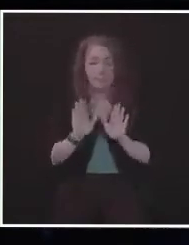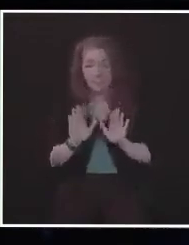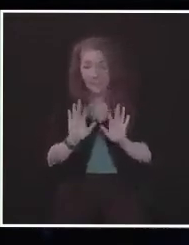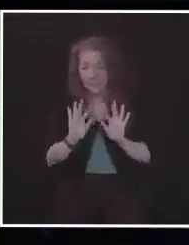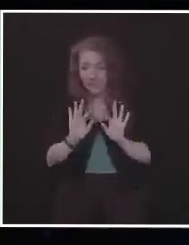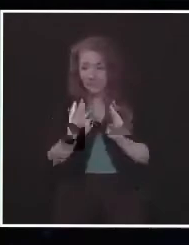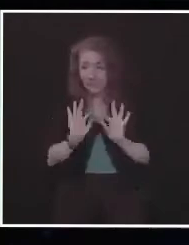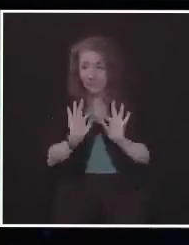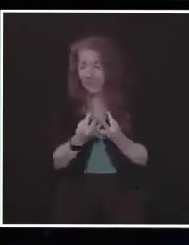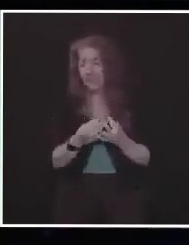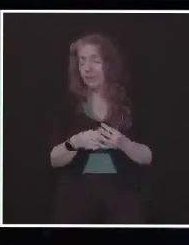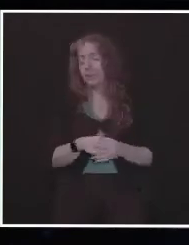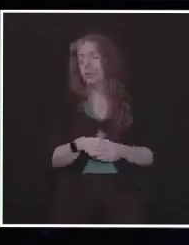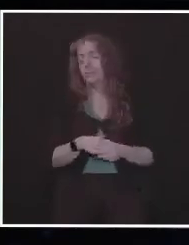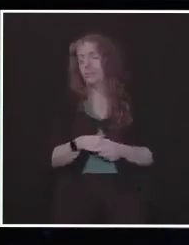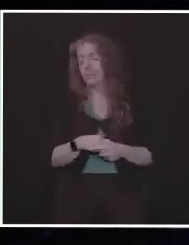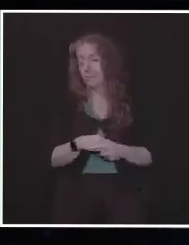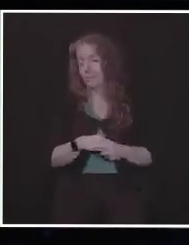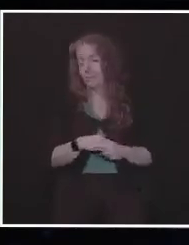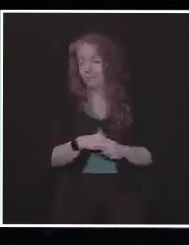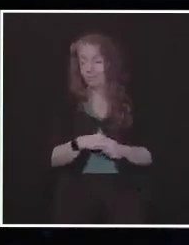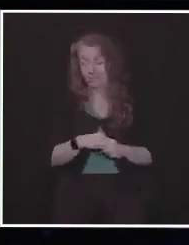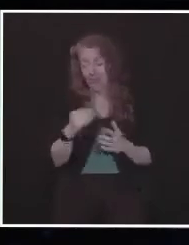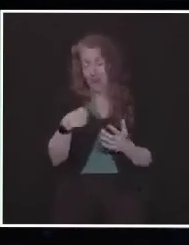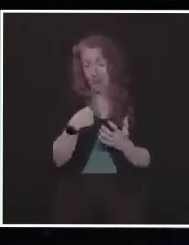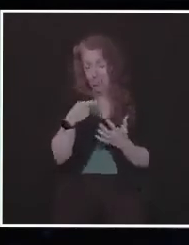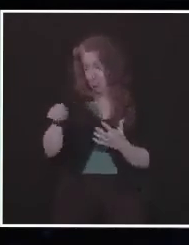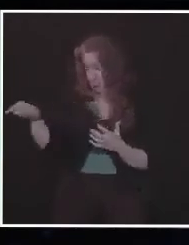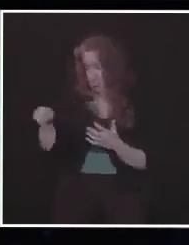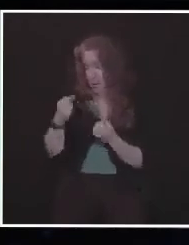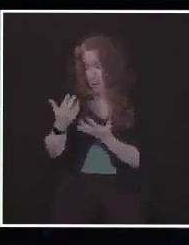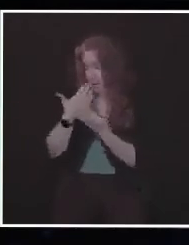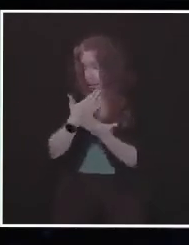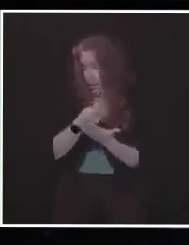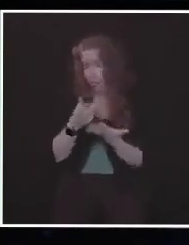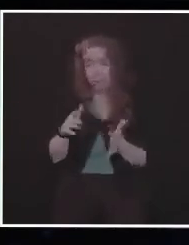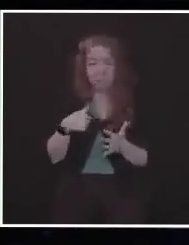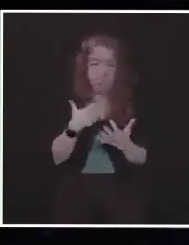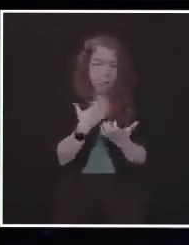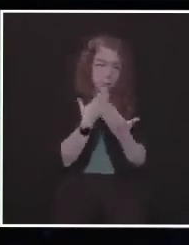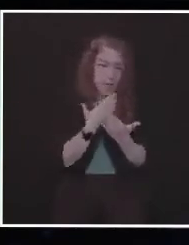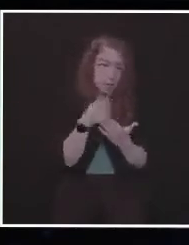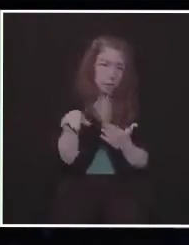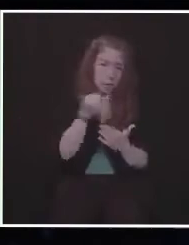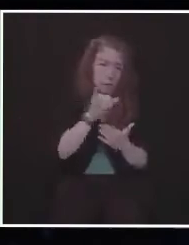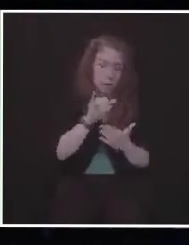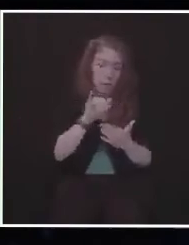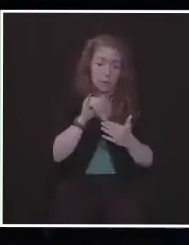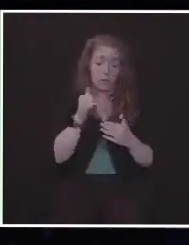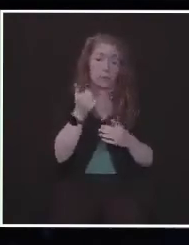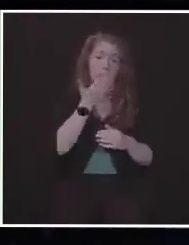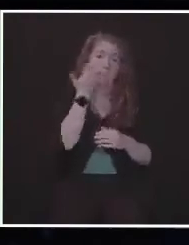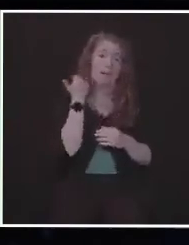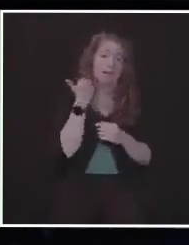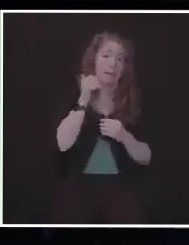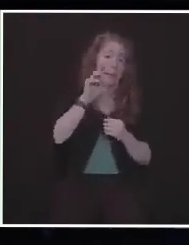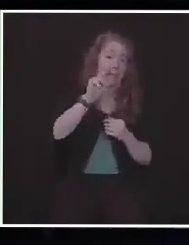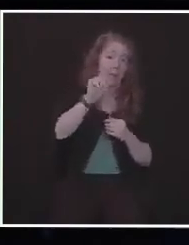also because 90% of NASA civil servants are double vaccinated.